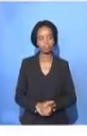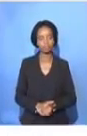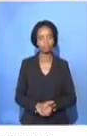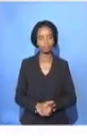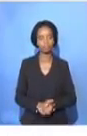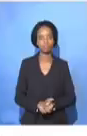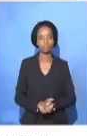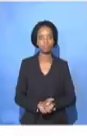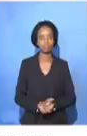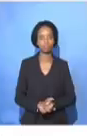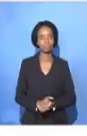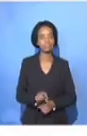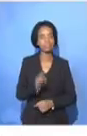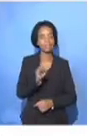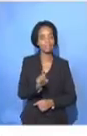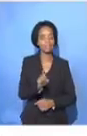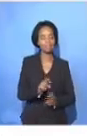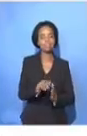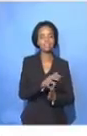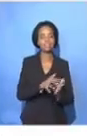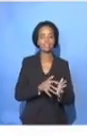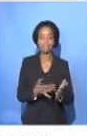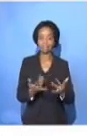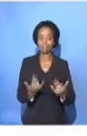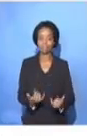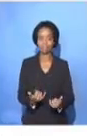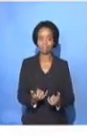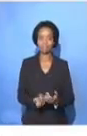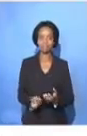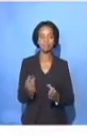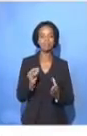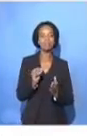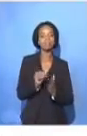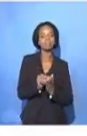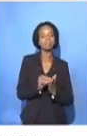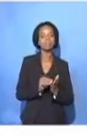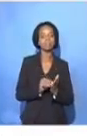This preliminary statement covers the mission's observation of the